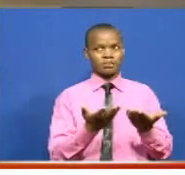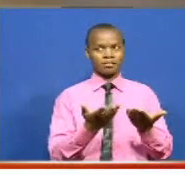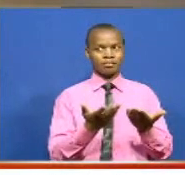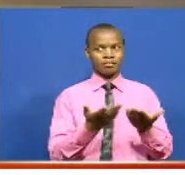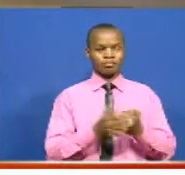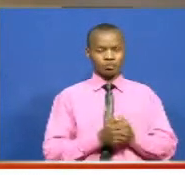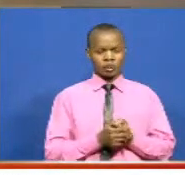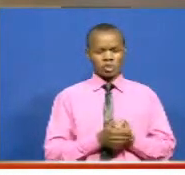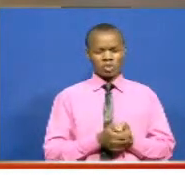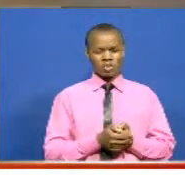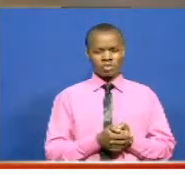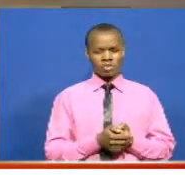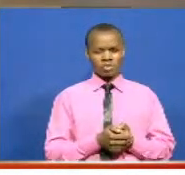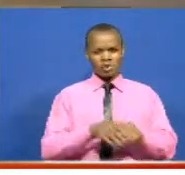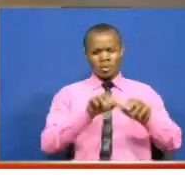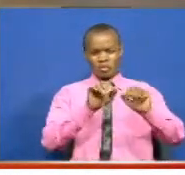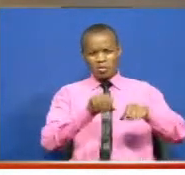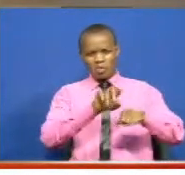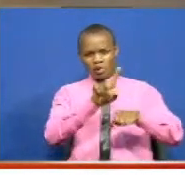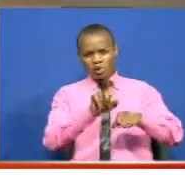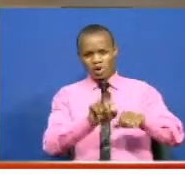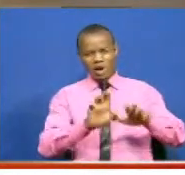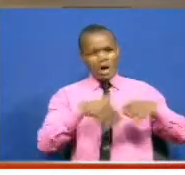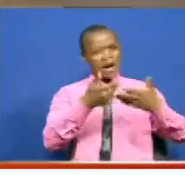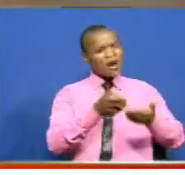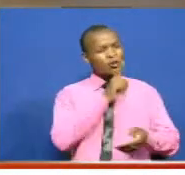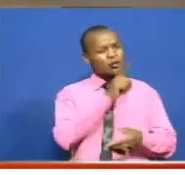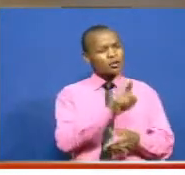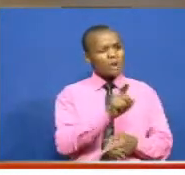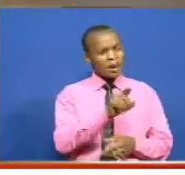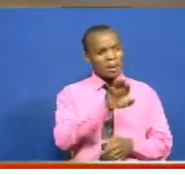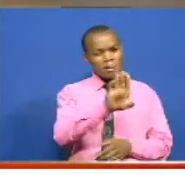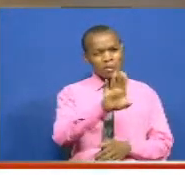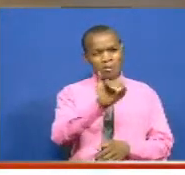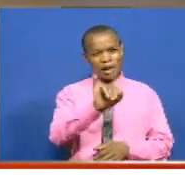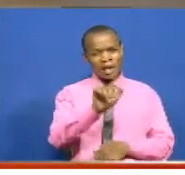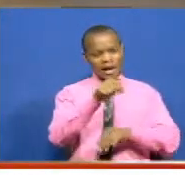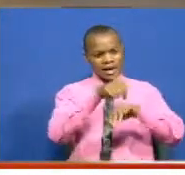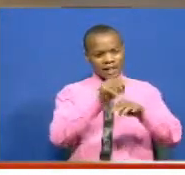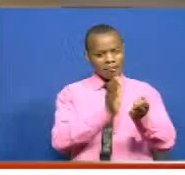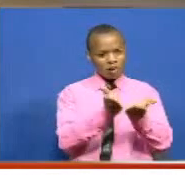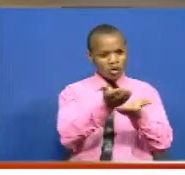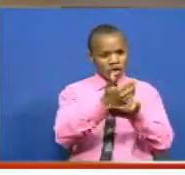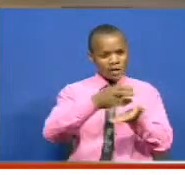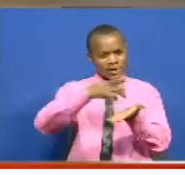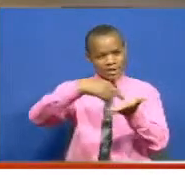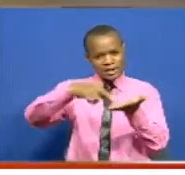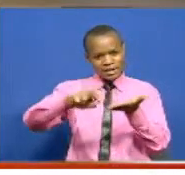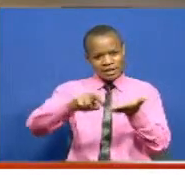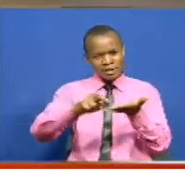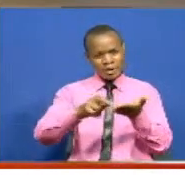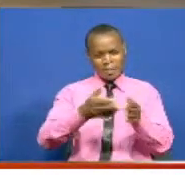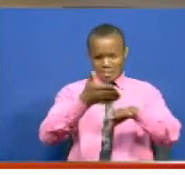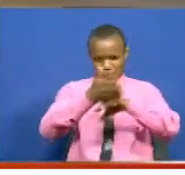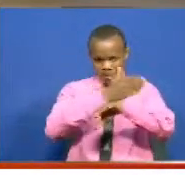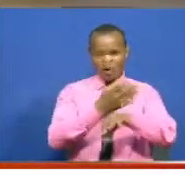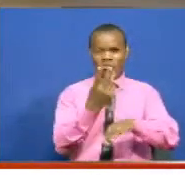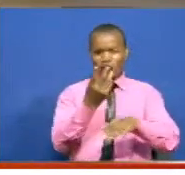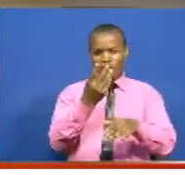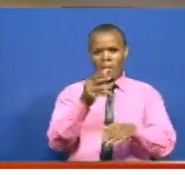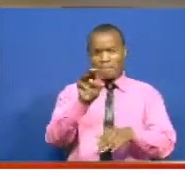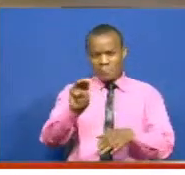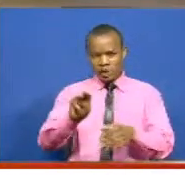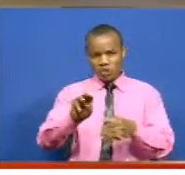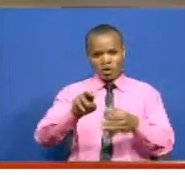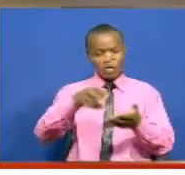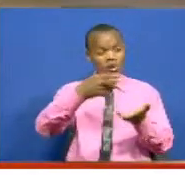would question the level of confidence the proponents of the BBI initiative had when they were collecting these signatures. 4 million actually spoke very